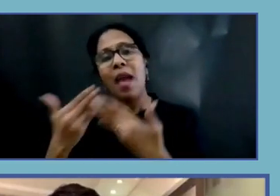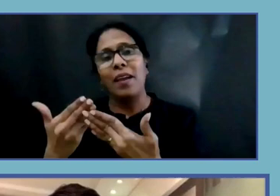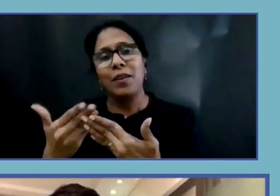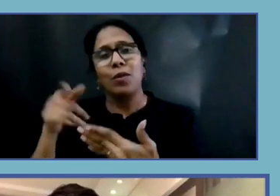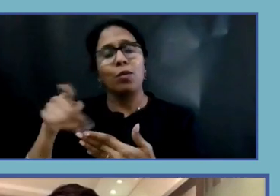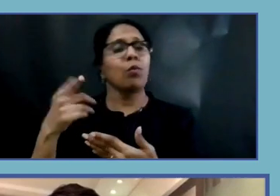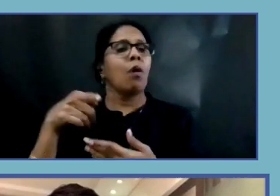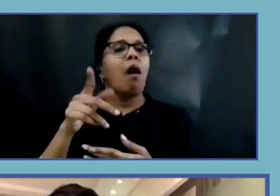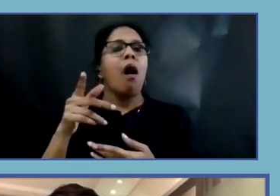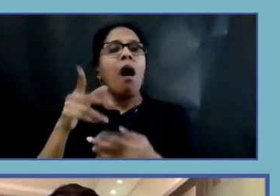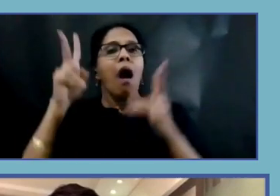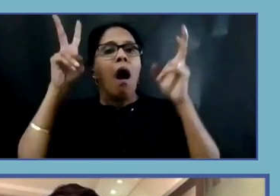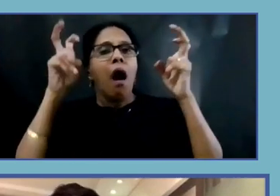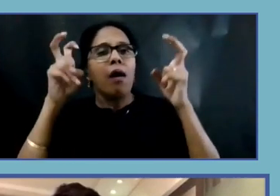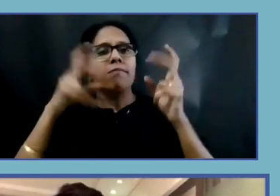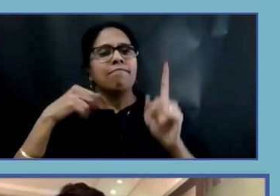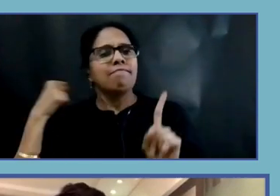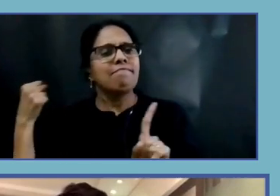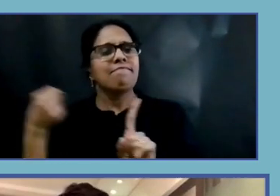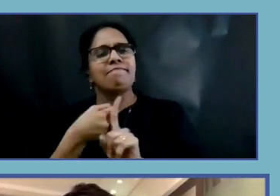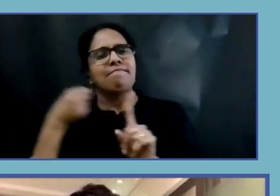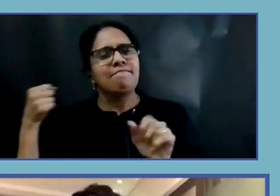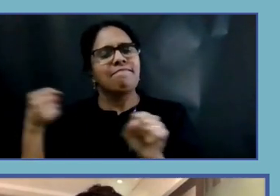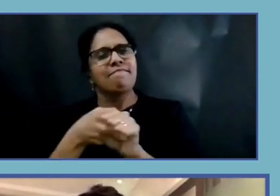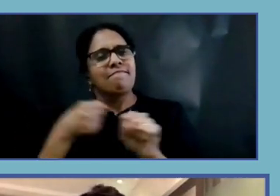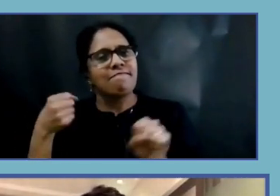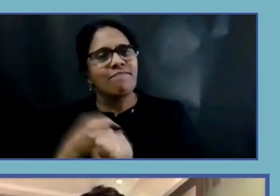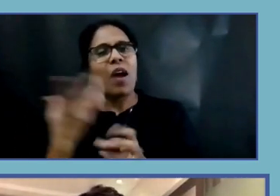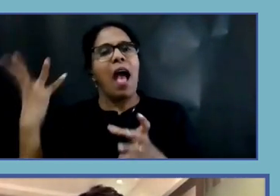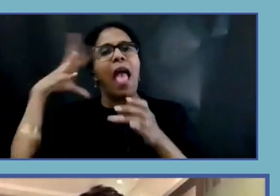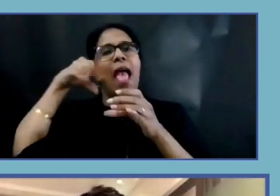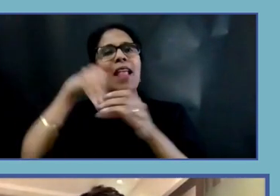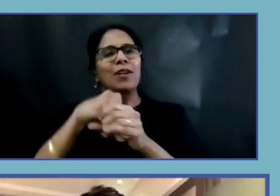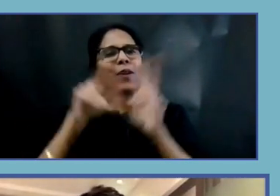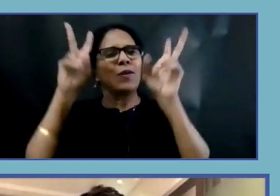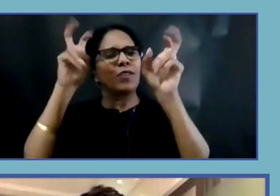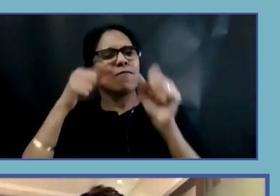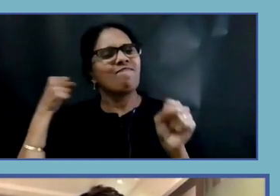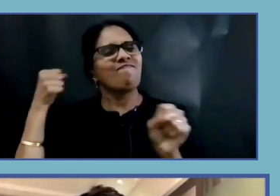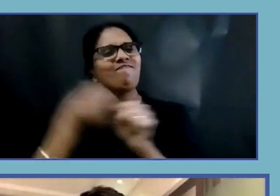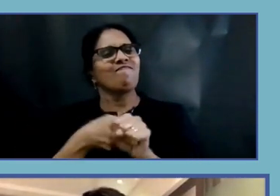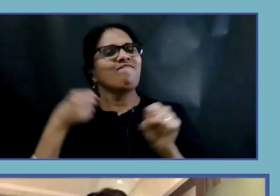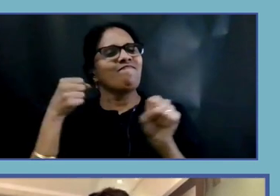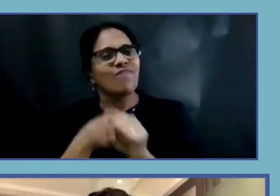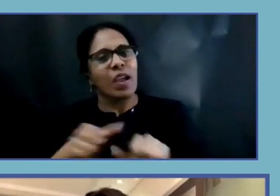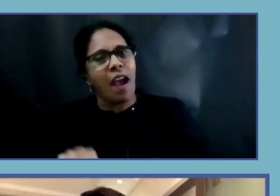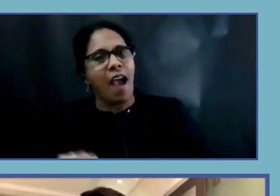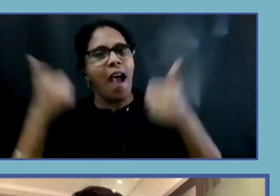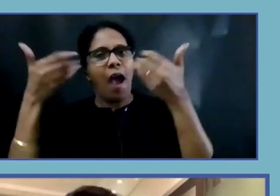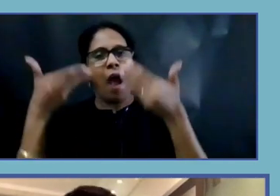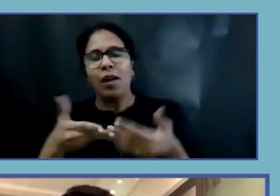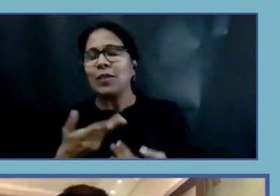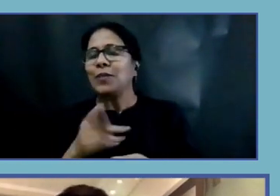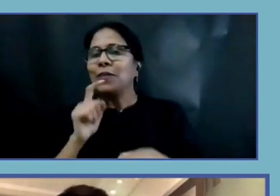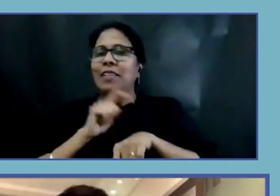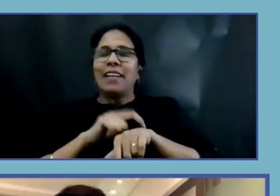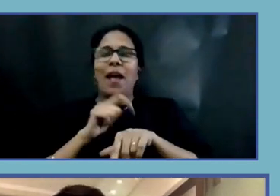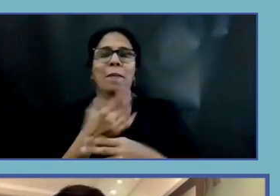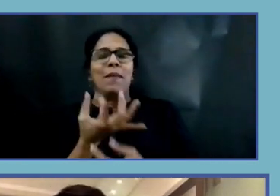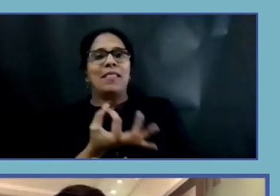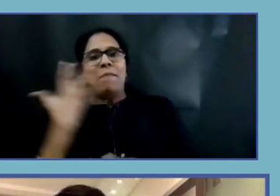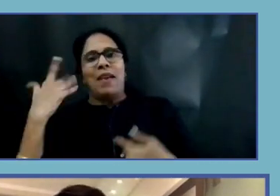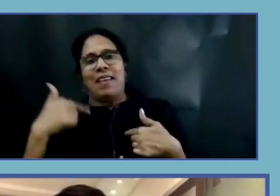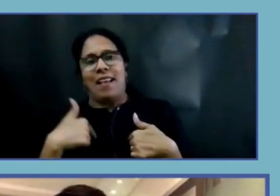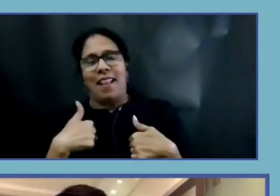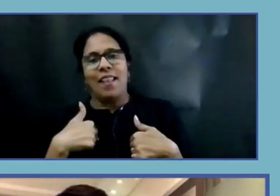this cause and spreading the message of inclusion. I mean, it's really a very special moment for me to be a part of